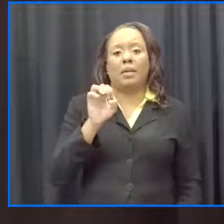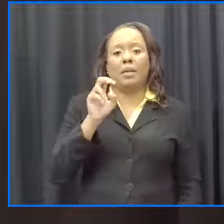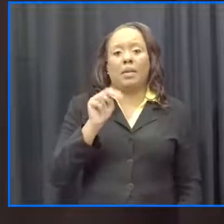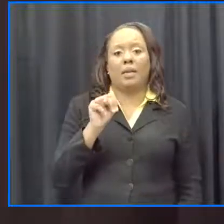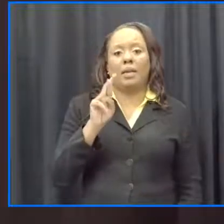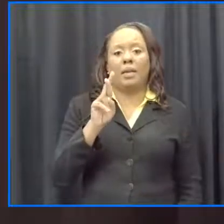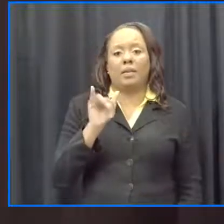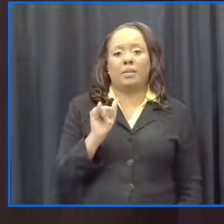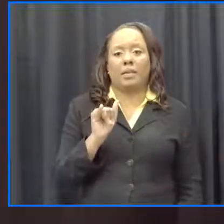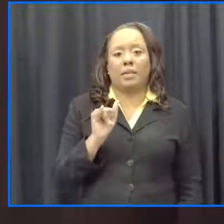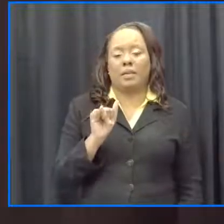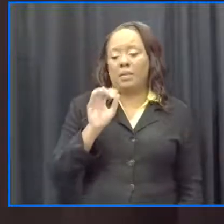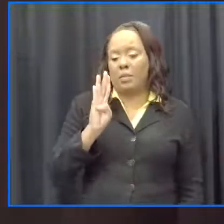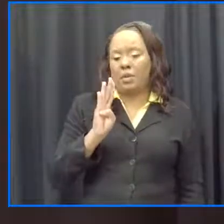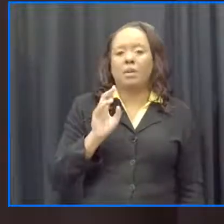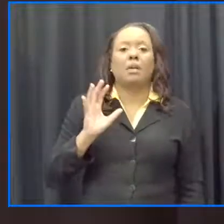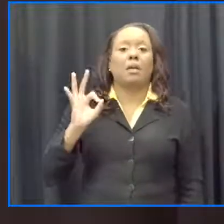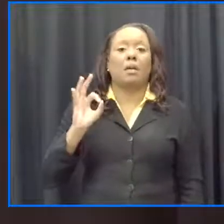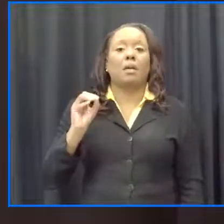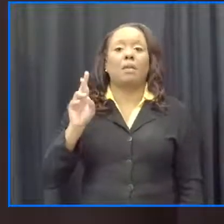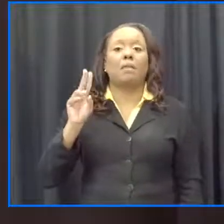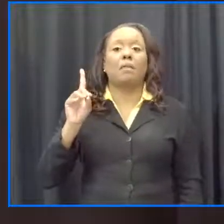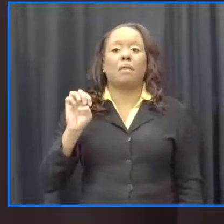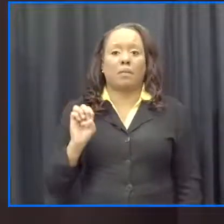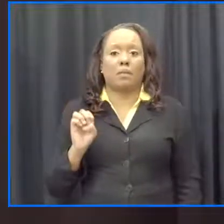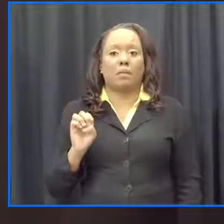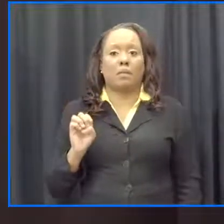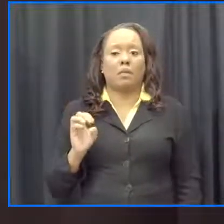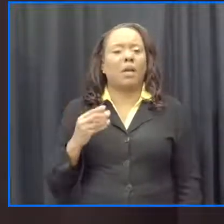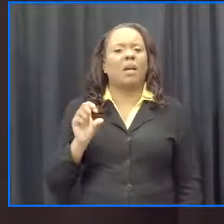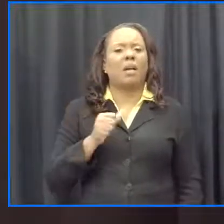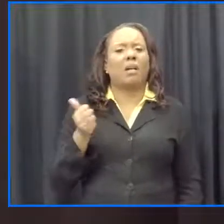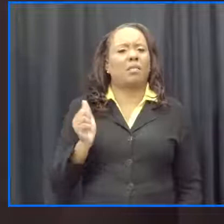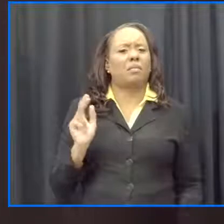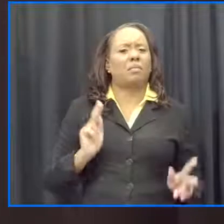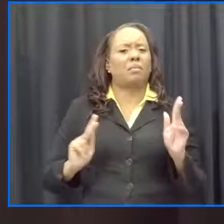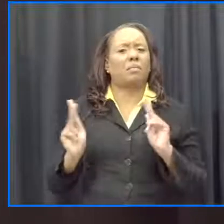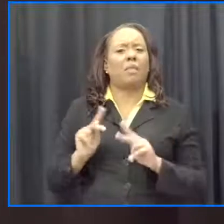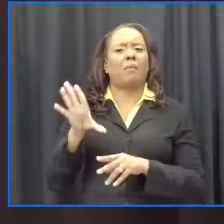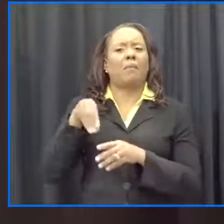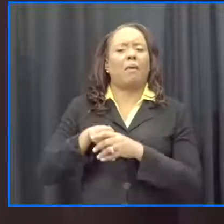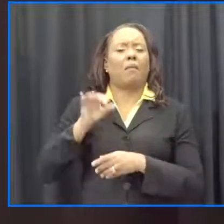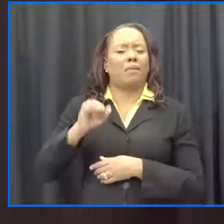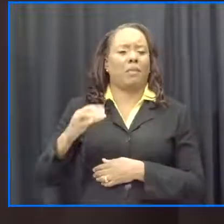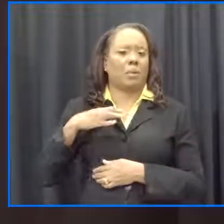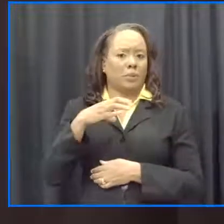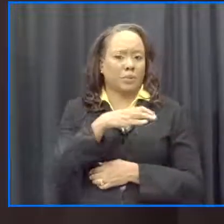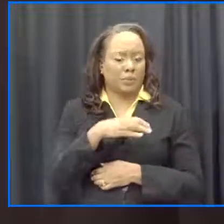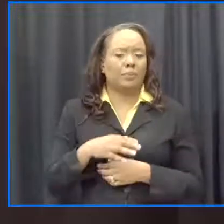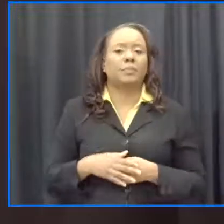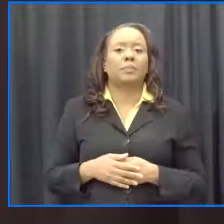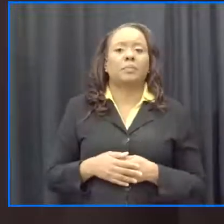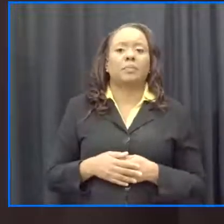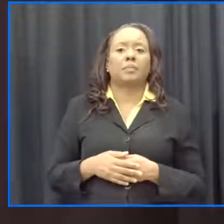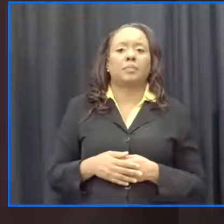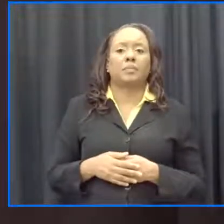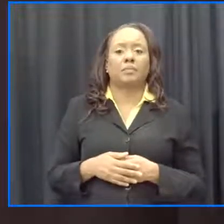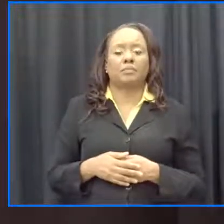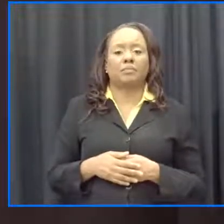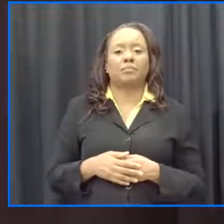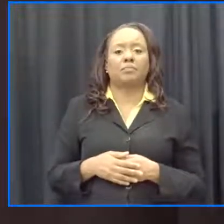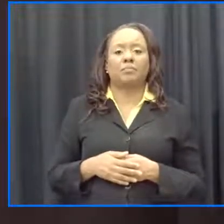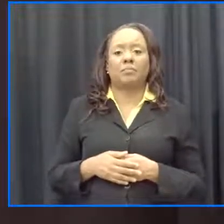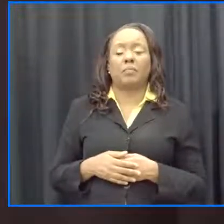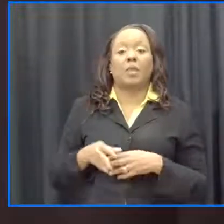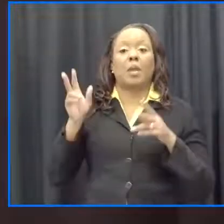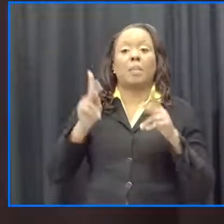Ford, QC MP, as he then was, and it included 9 other eminent Barbadians. That commission submitted its